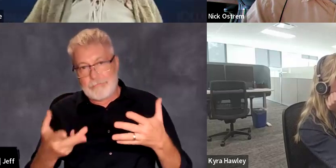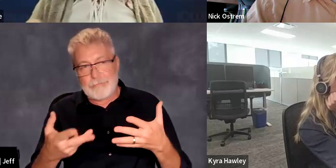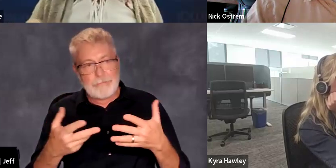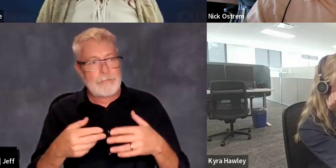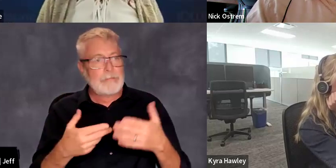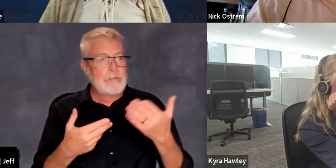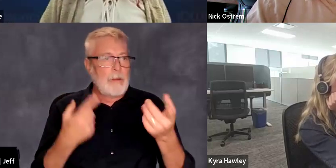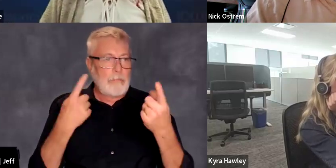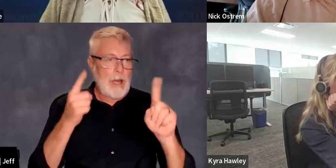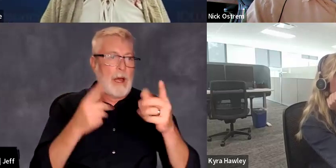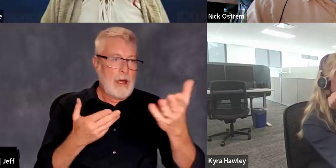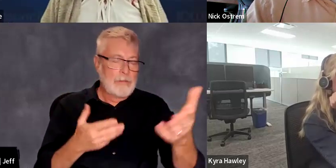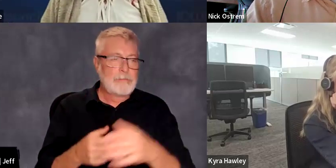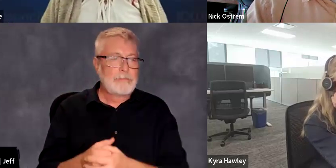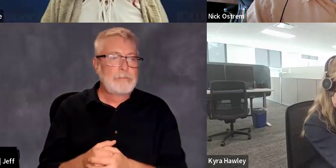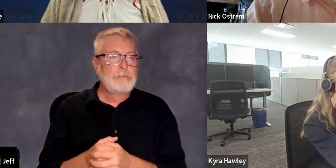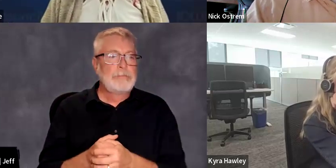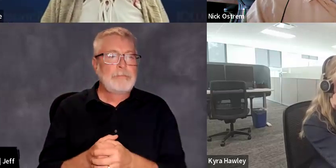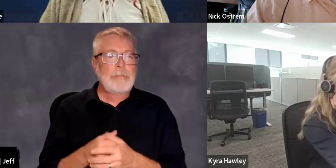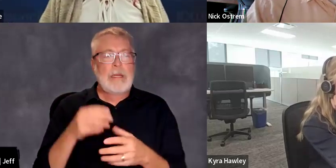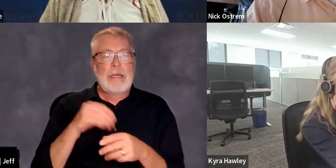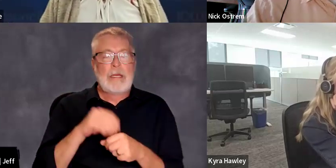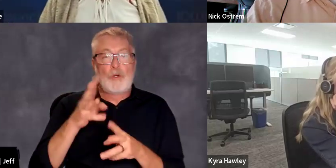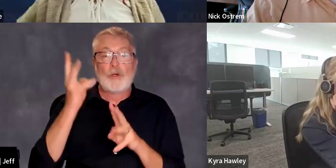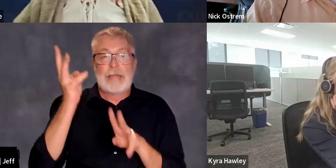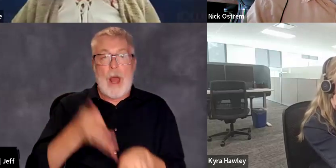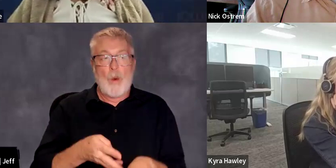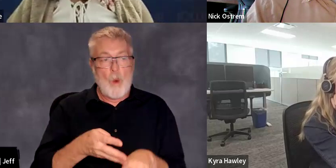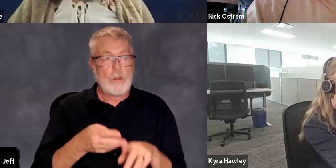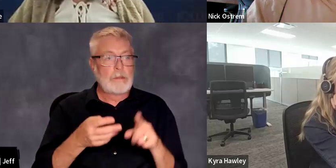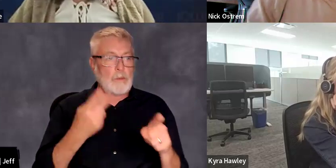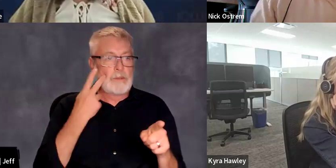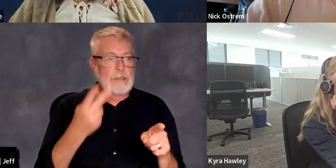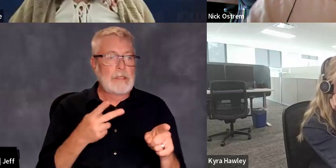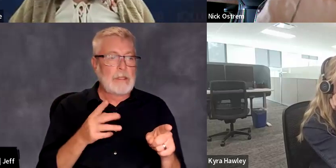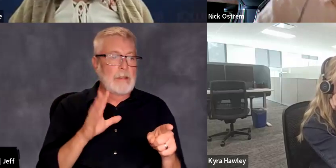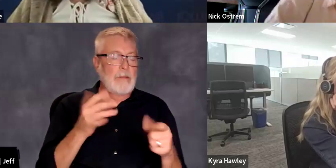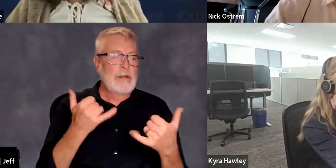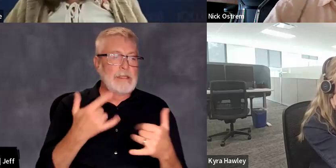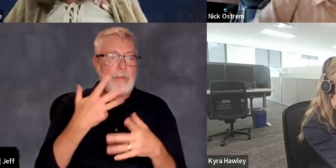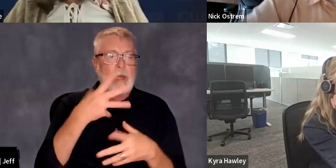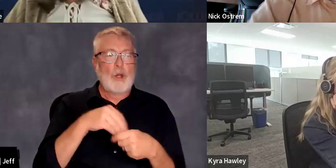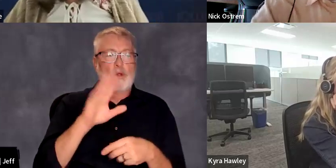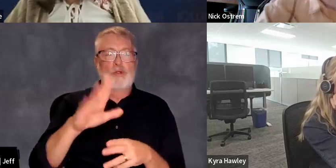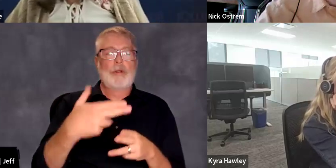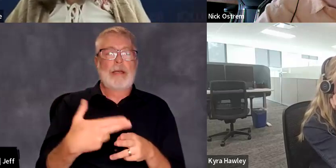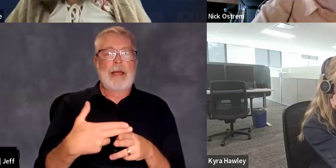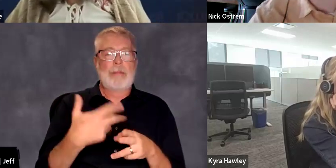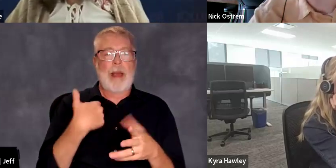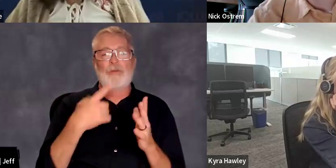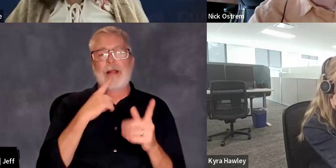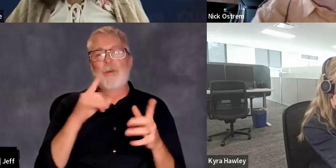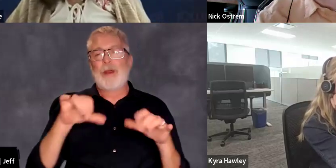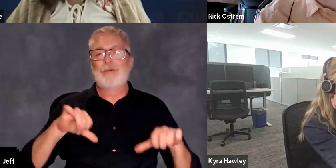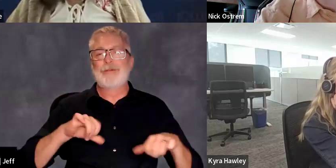there it is. And then in your downloads, you will see this time it has your name on it. That's what I really wanted to show